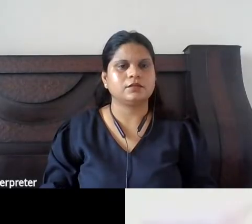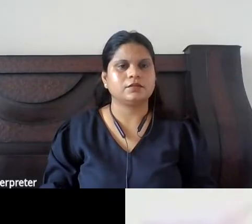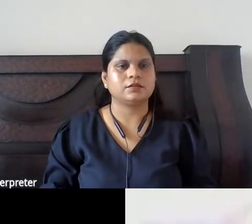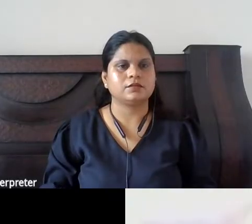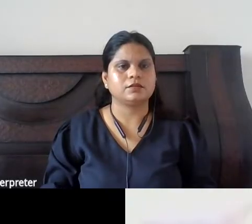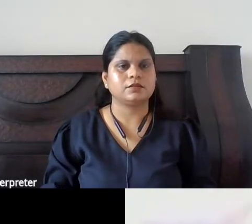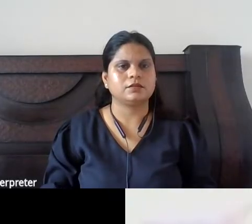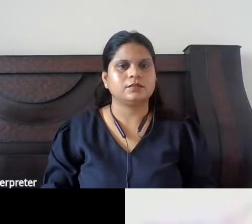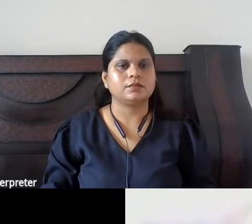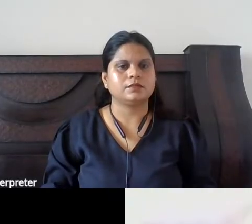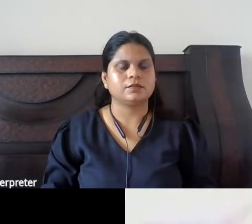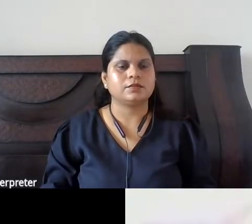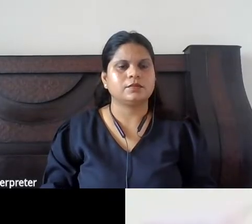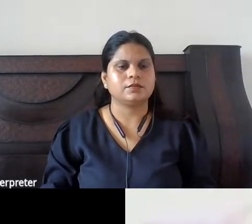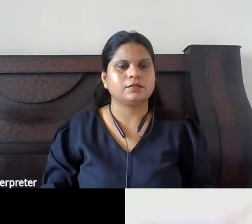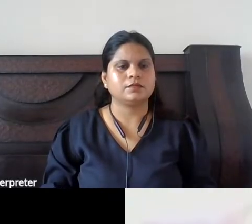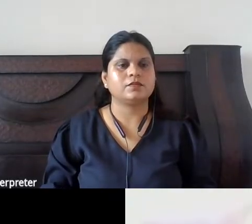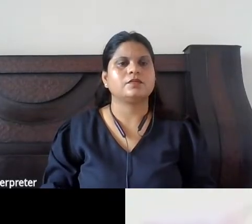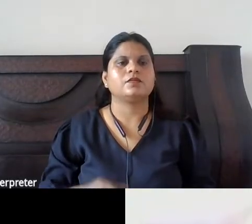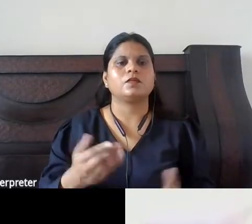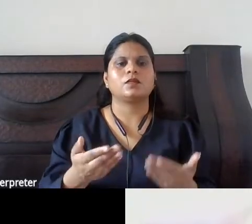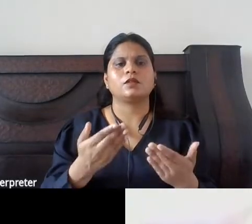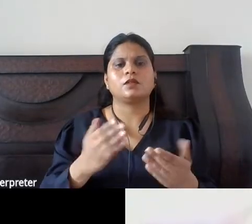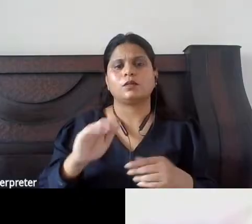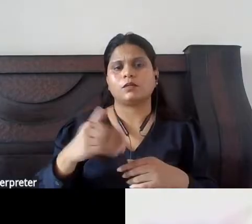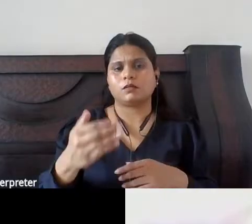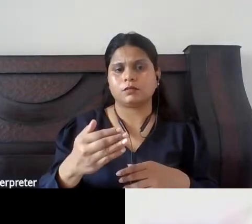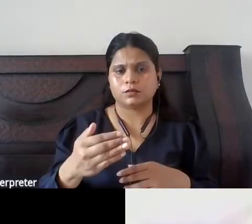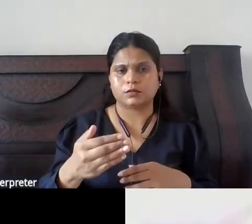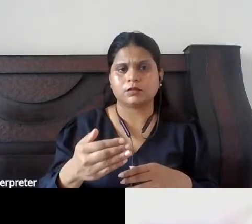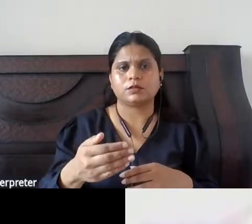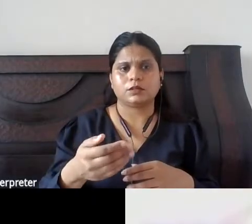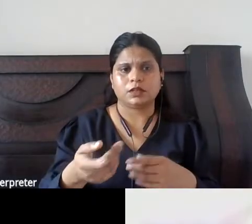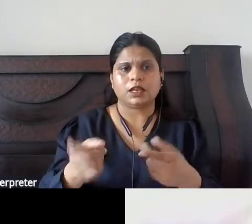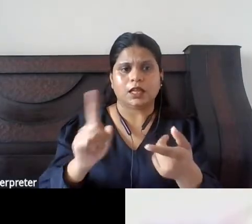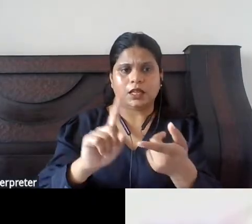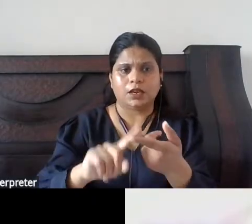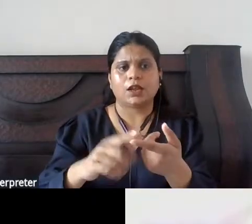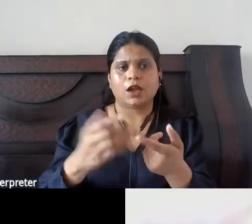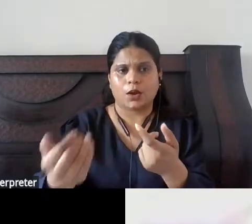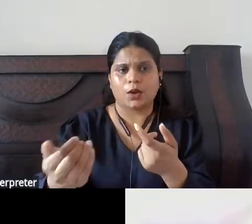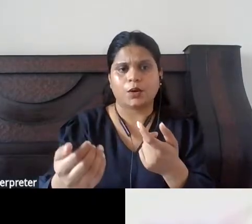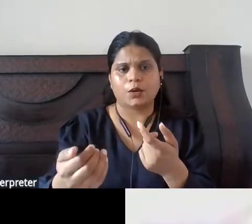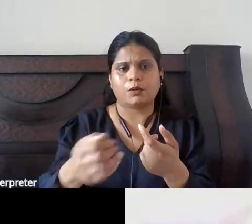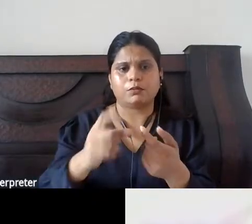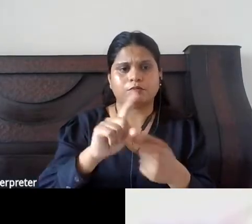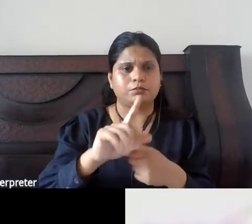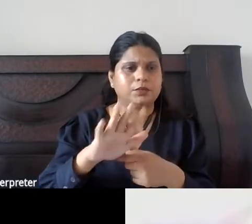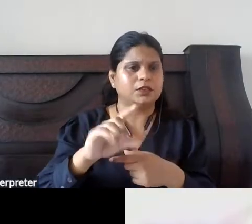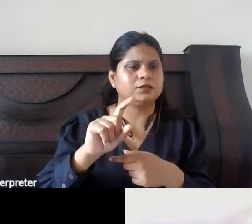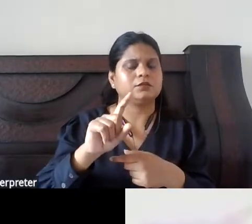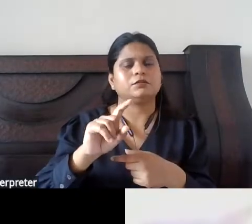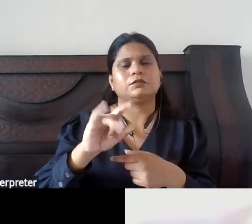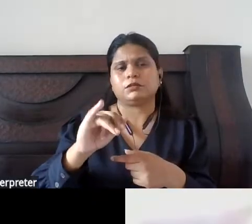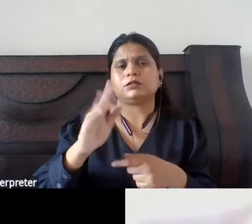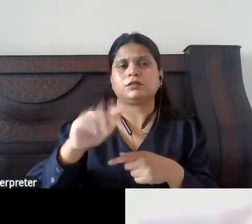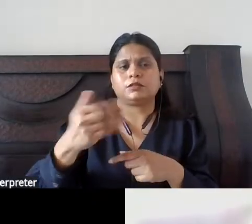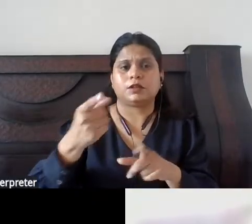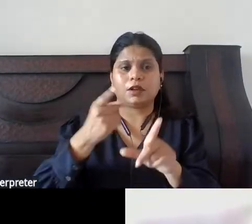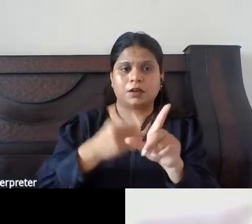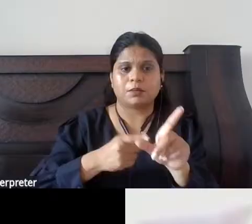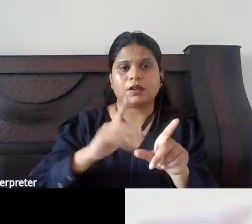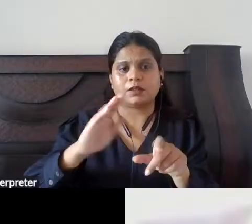and after around 15, 16 years census is going to happen, we should not miss the opportunity. We should first mobilize our